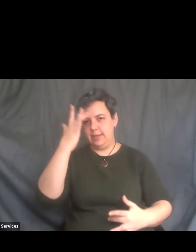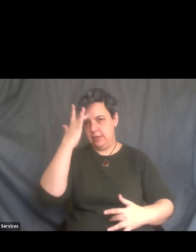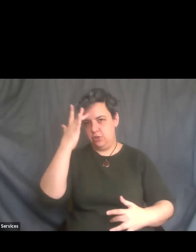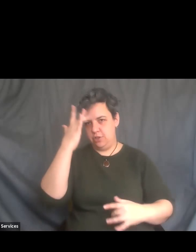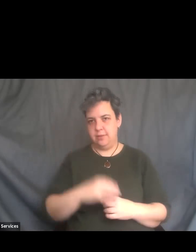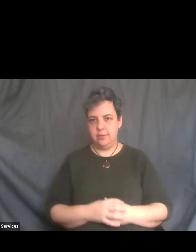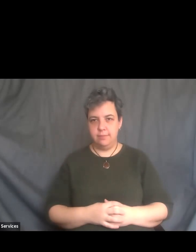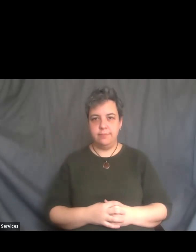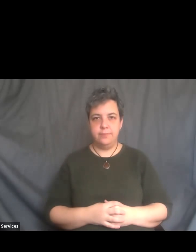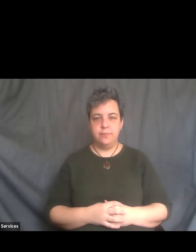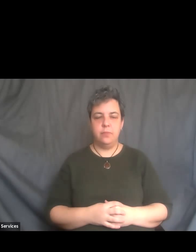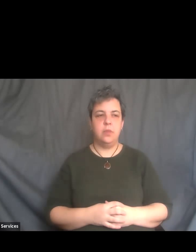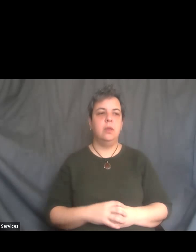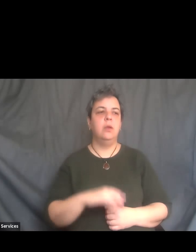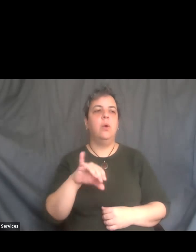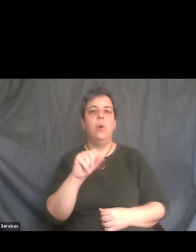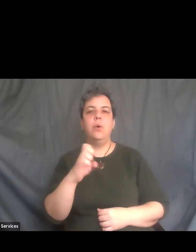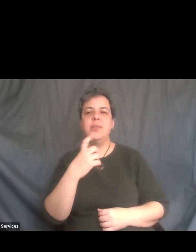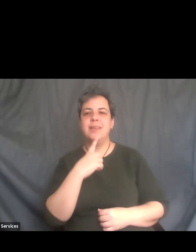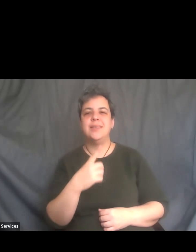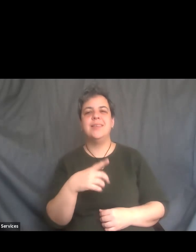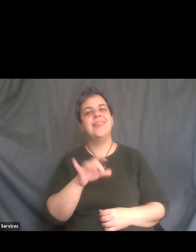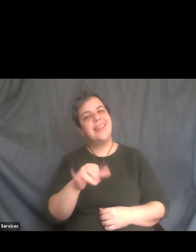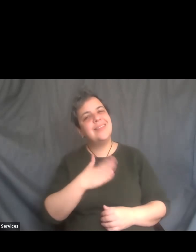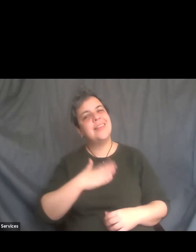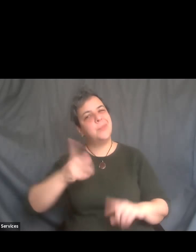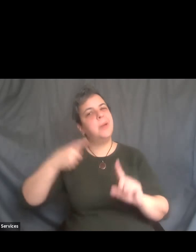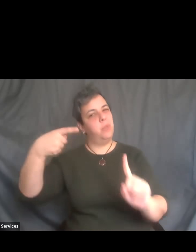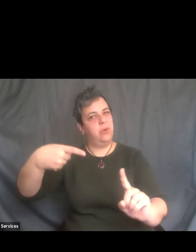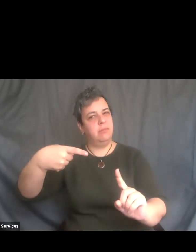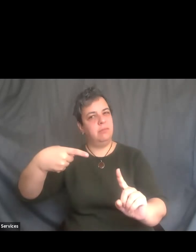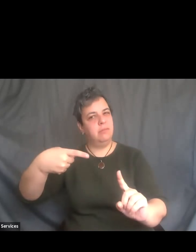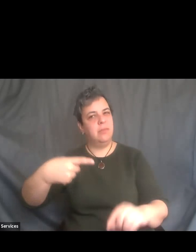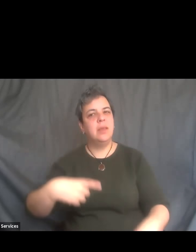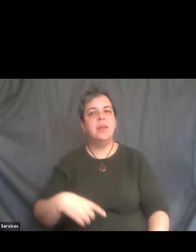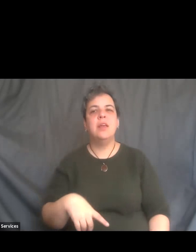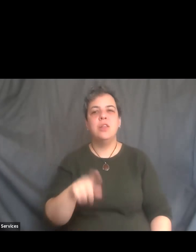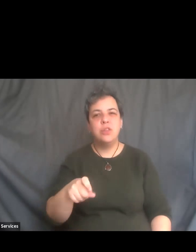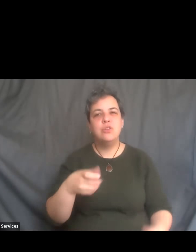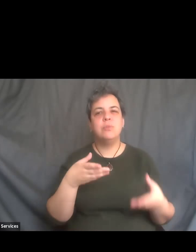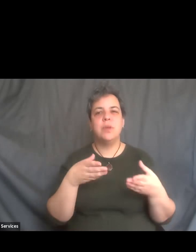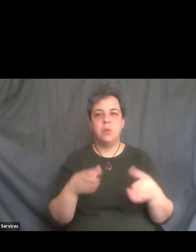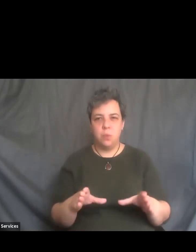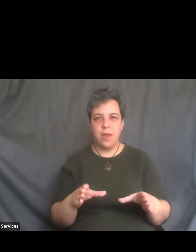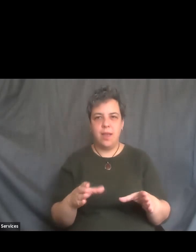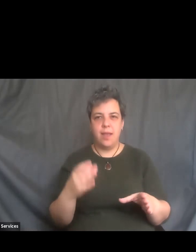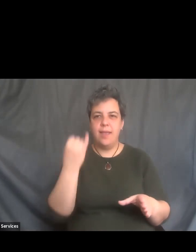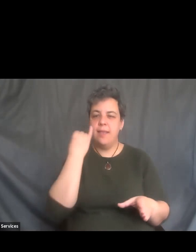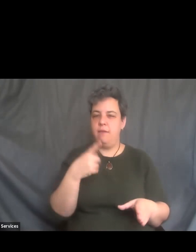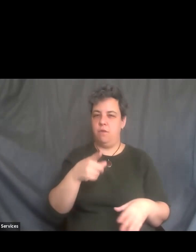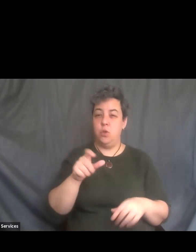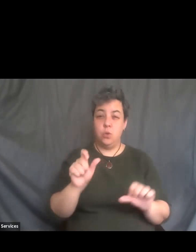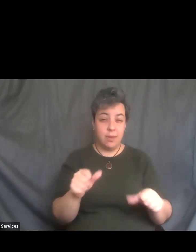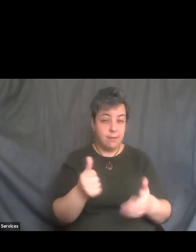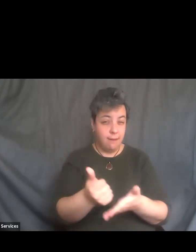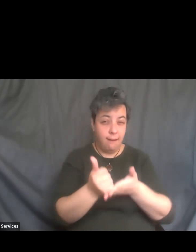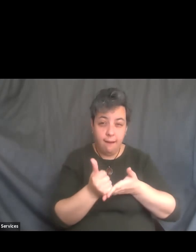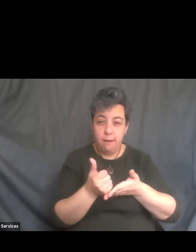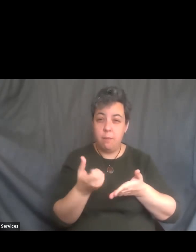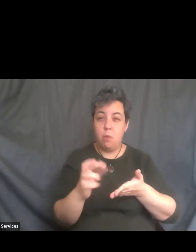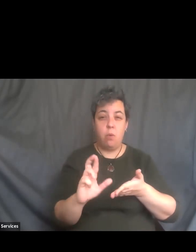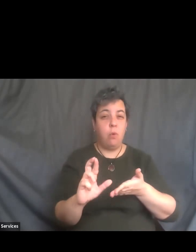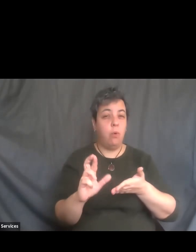point. There should be a way, if there's a way that you could help. I don't know if you have this to do